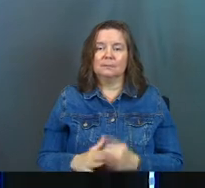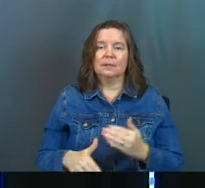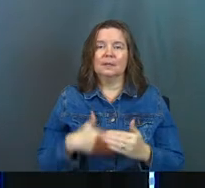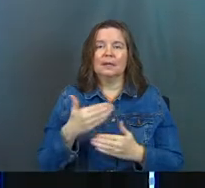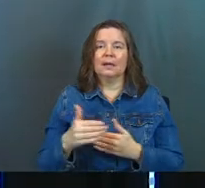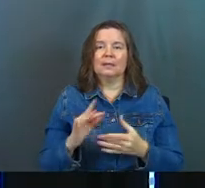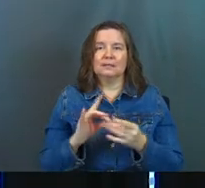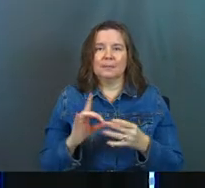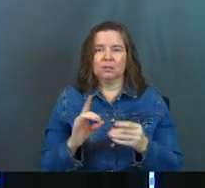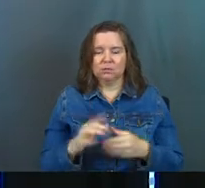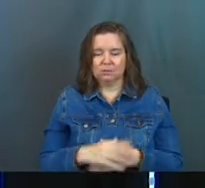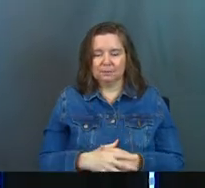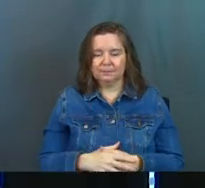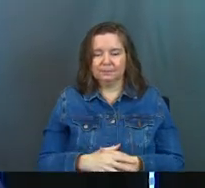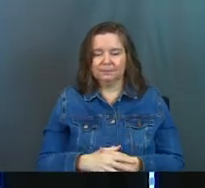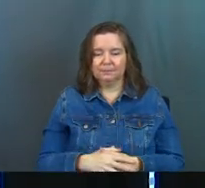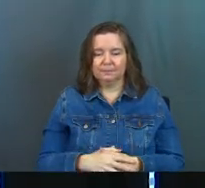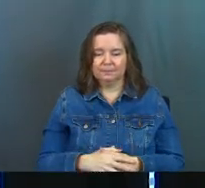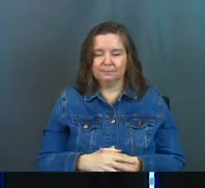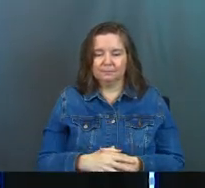Next passage.